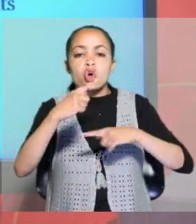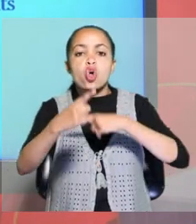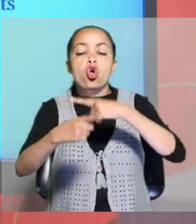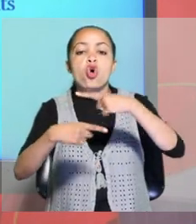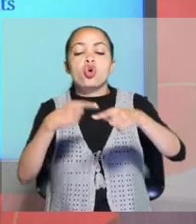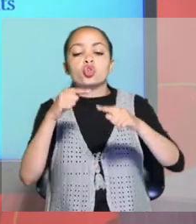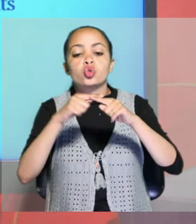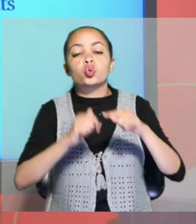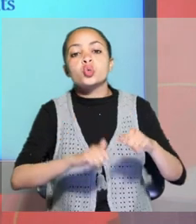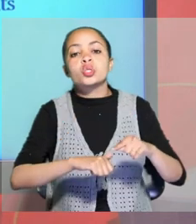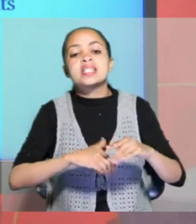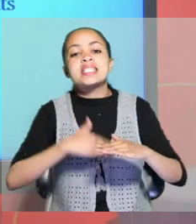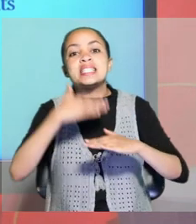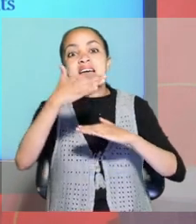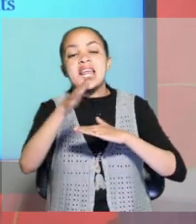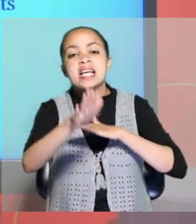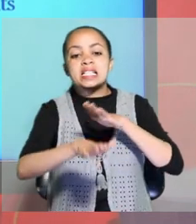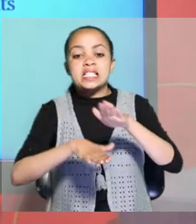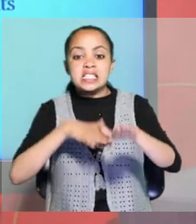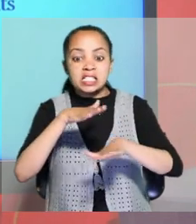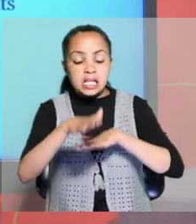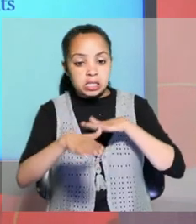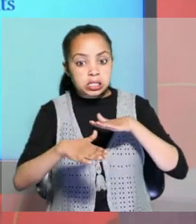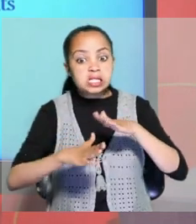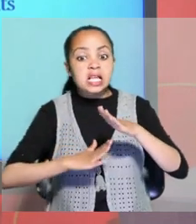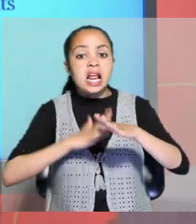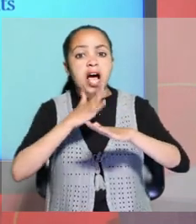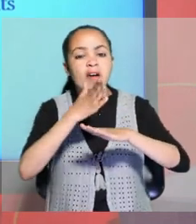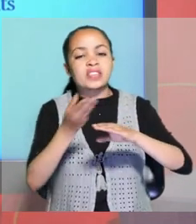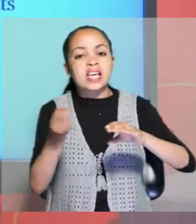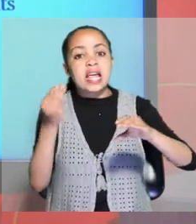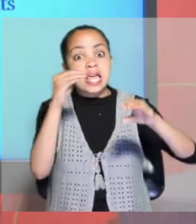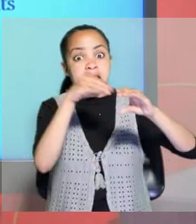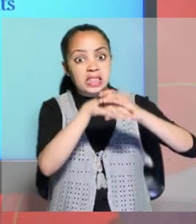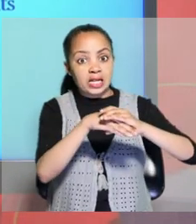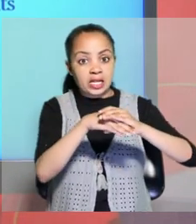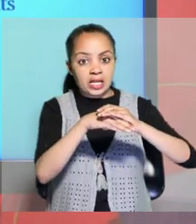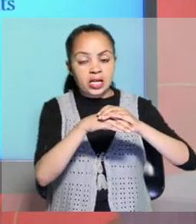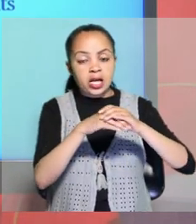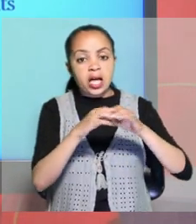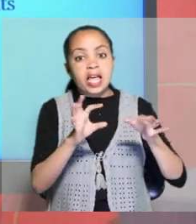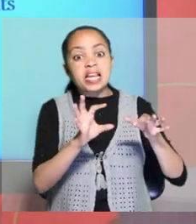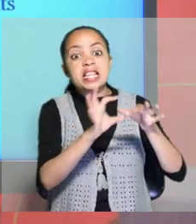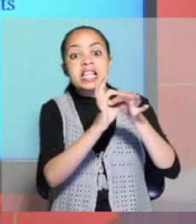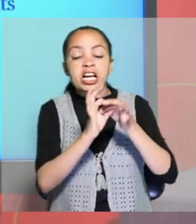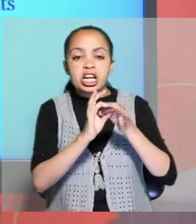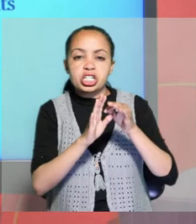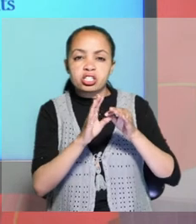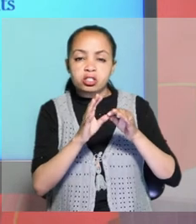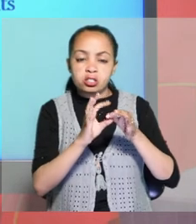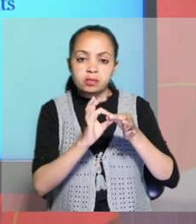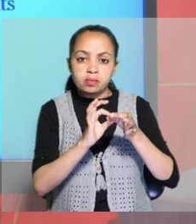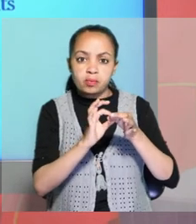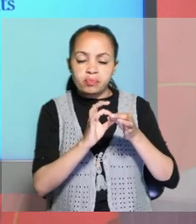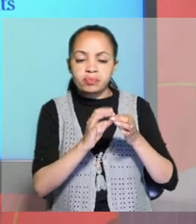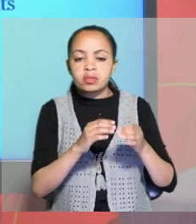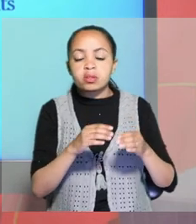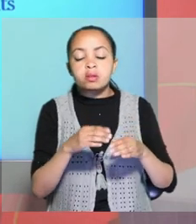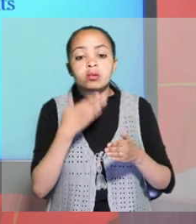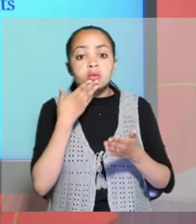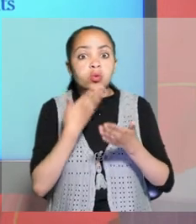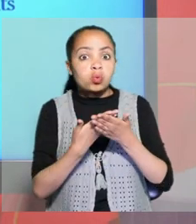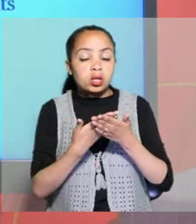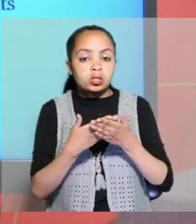to that of the next stage. And then after, entry or integration phase. Well done,